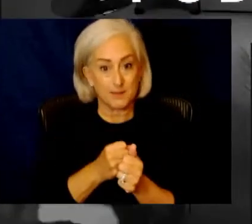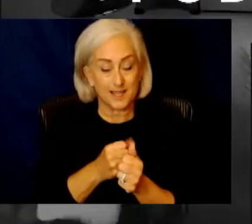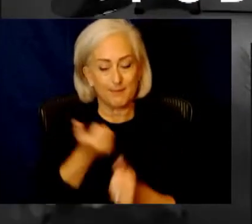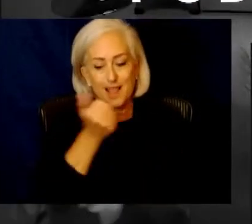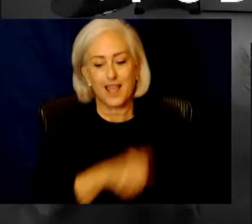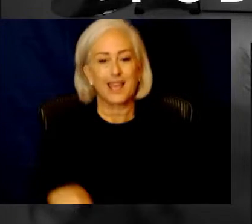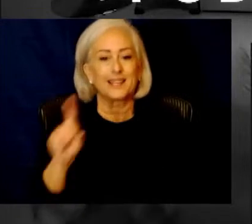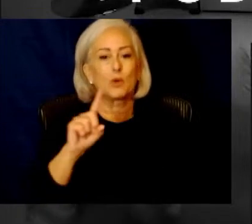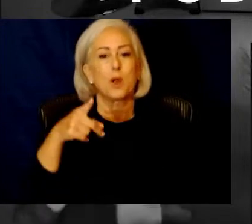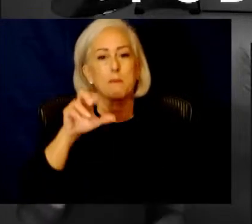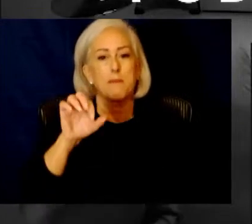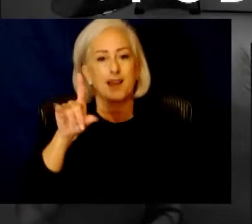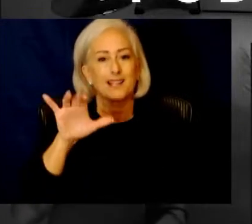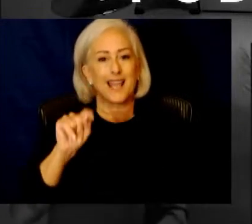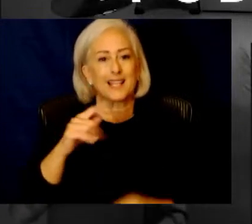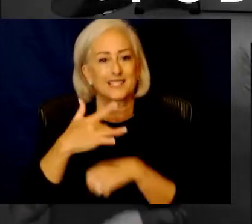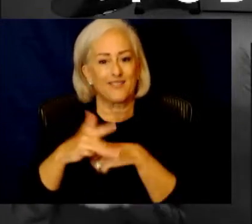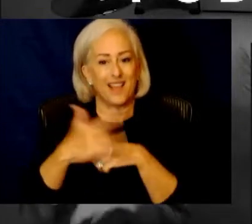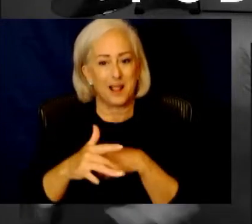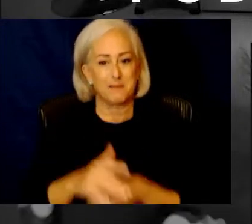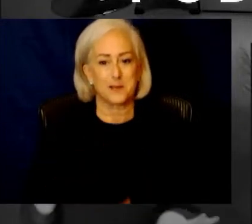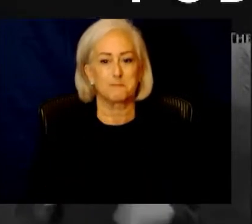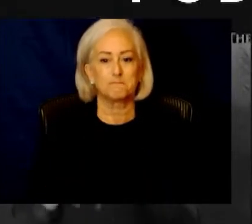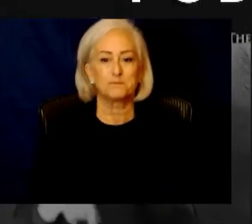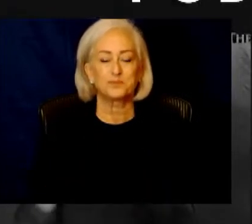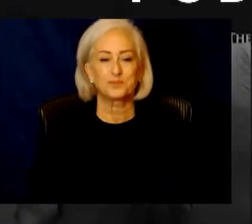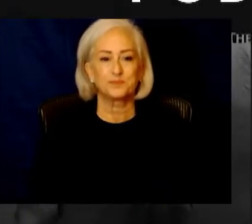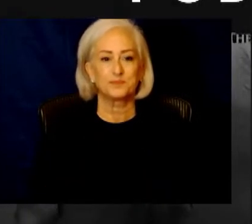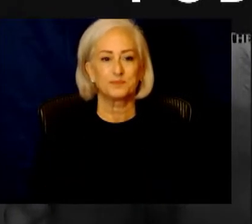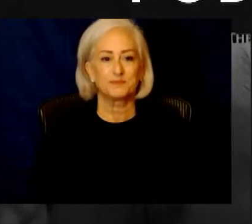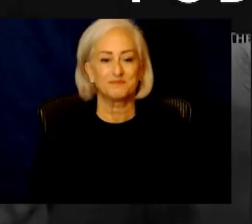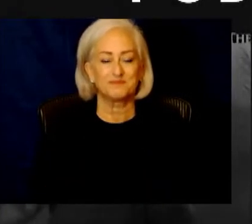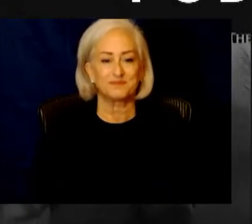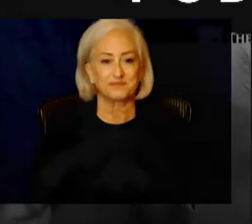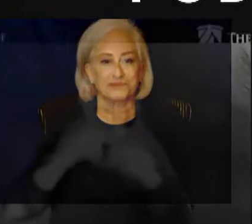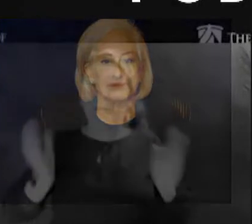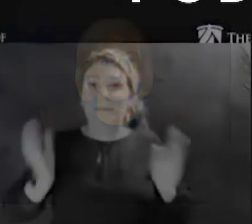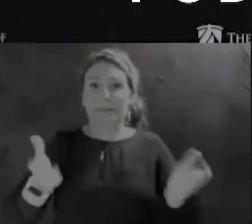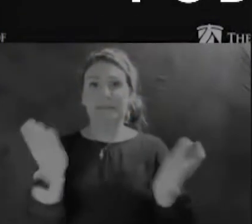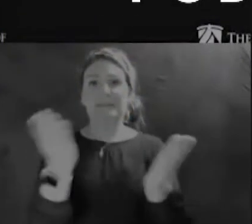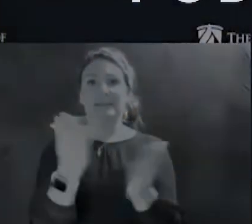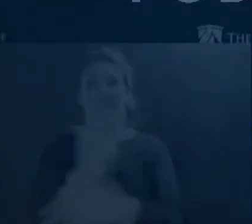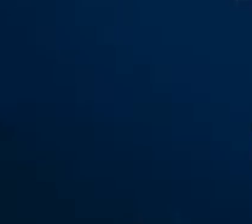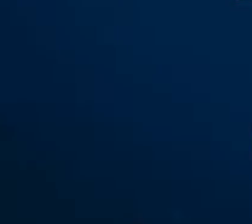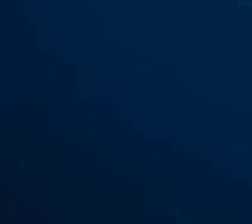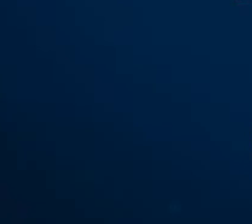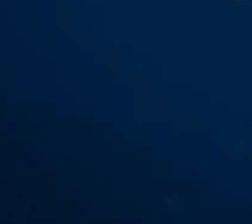podcasts are available.